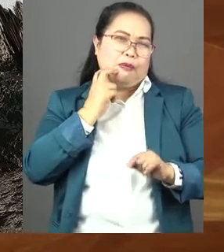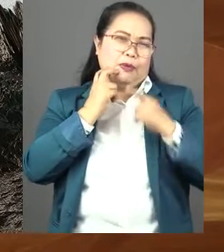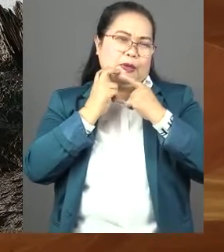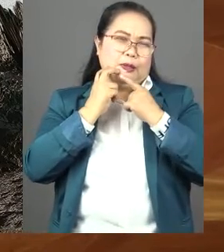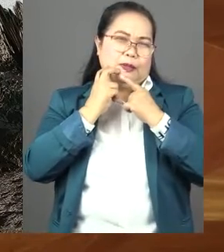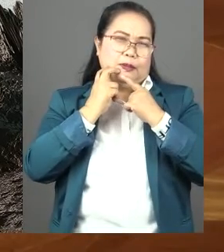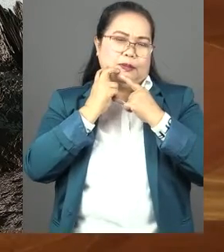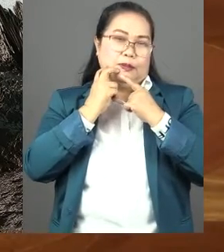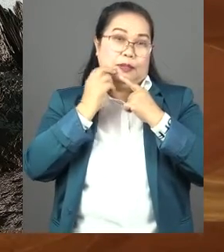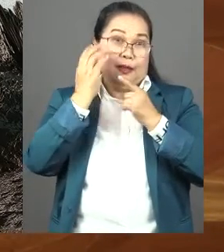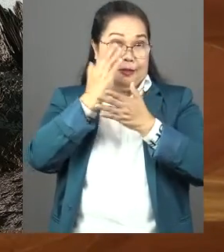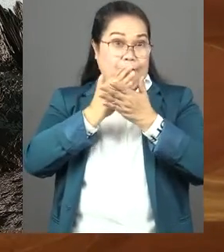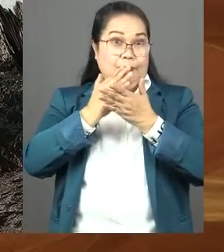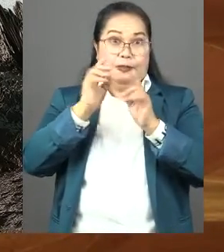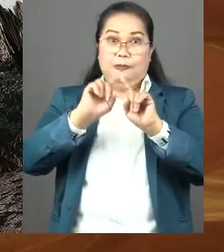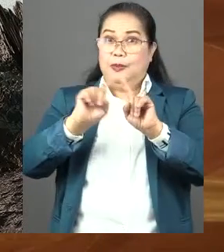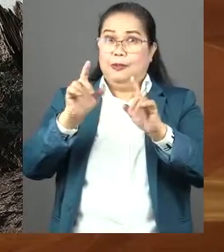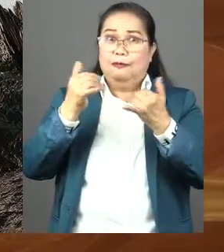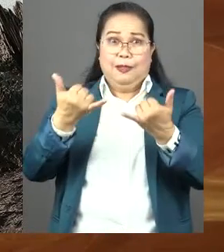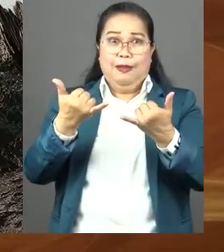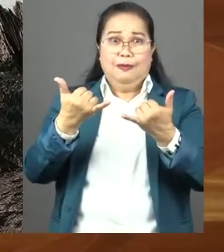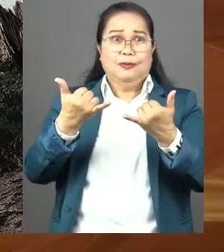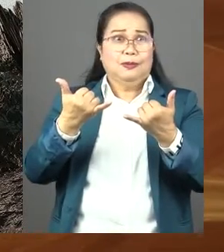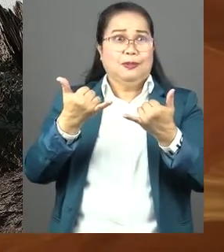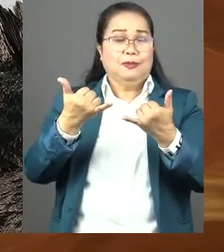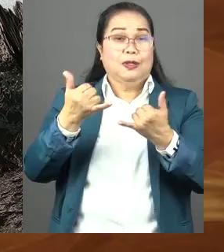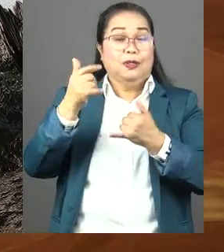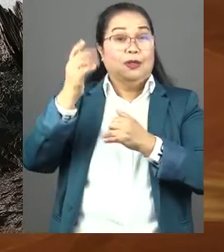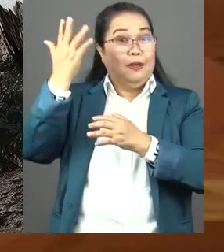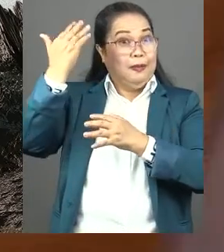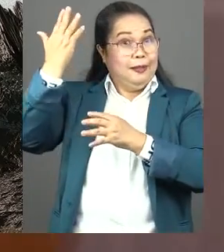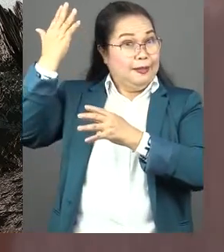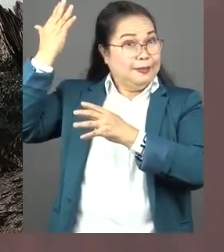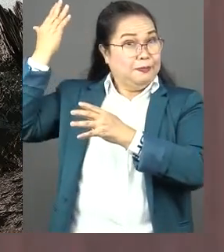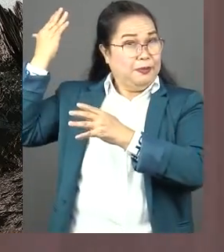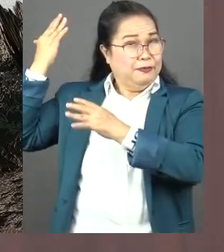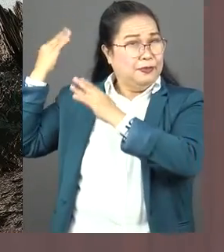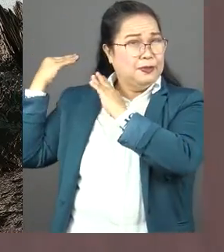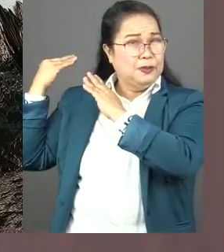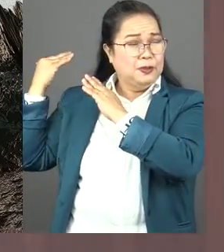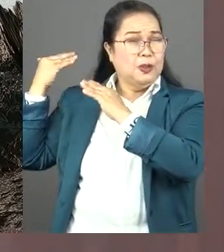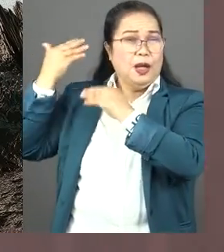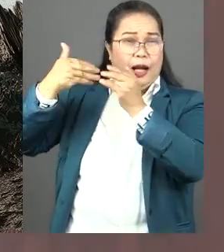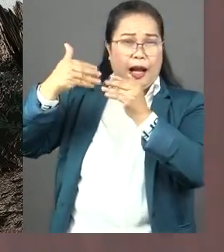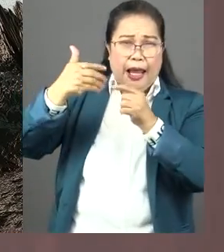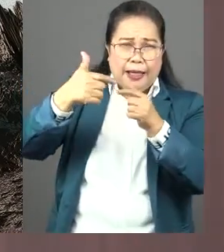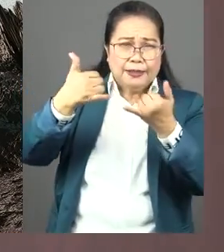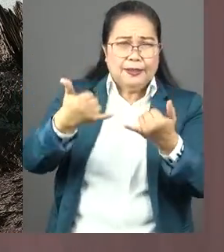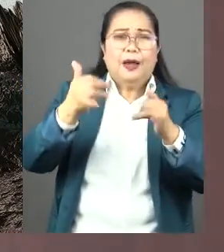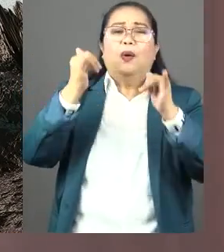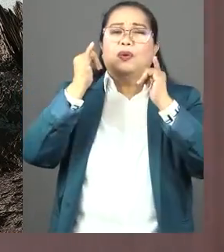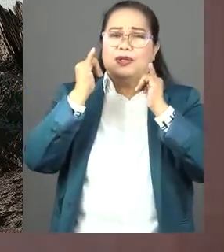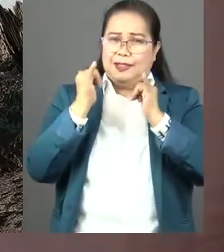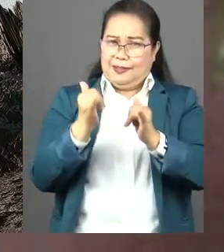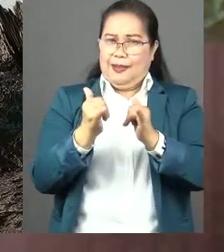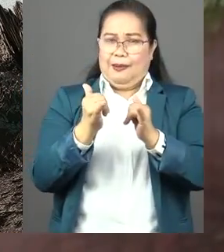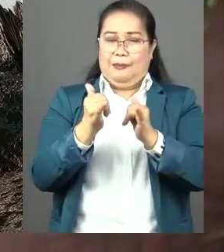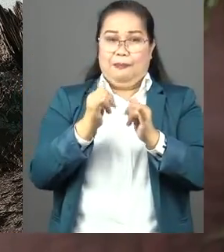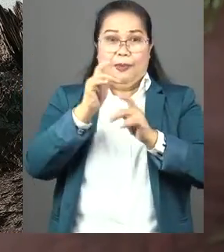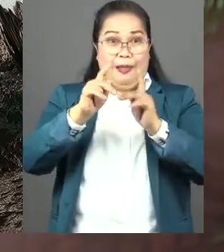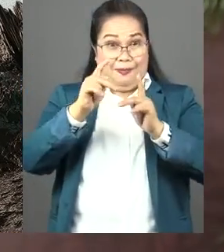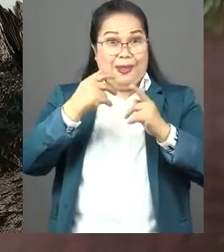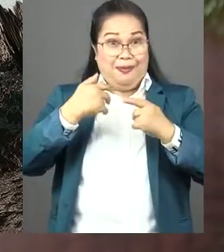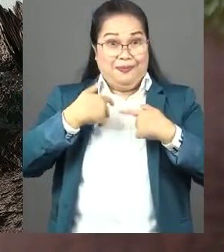that no different from us today, from 21st century Christianity, there were people who probably